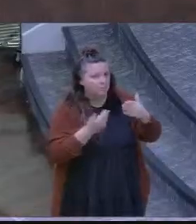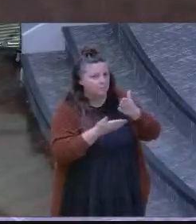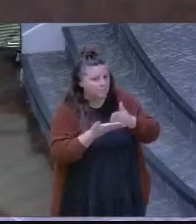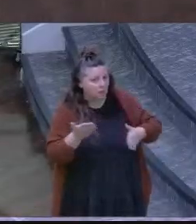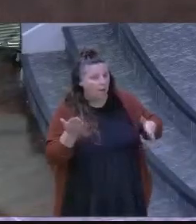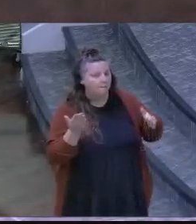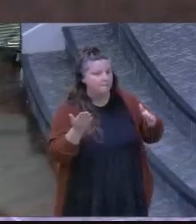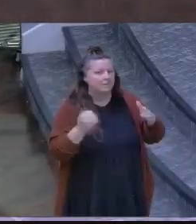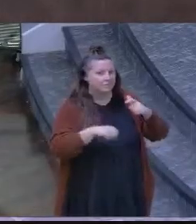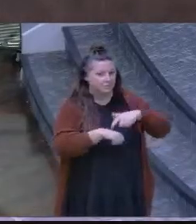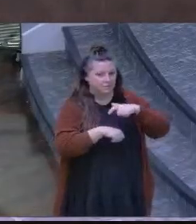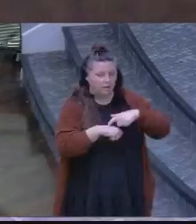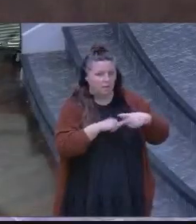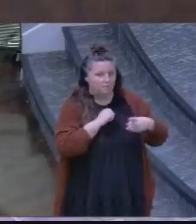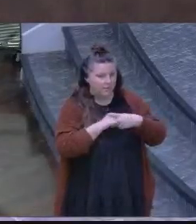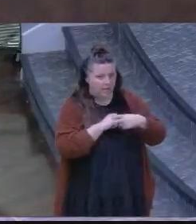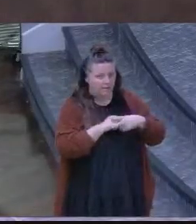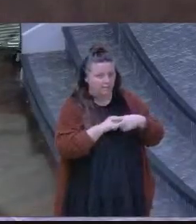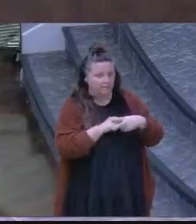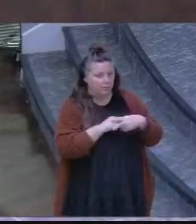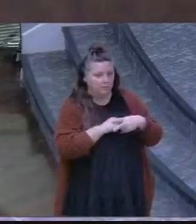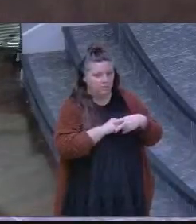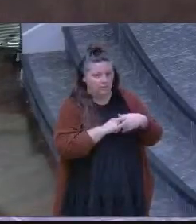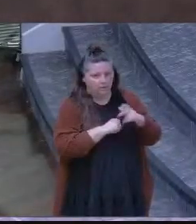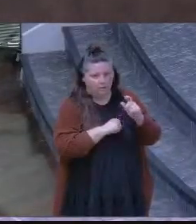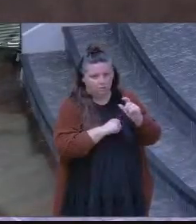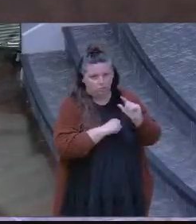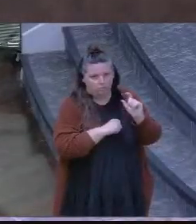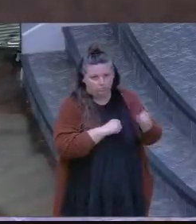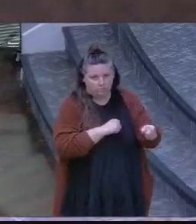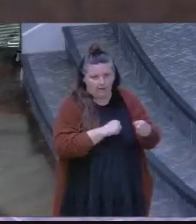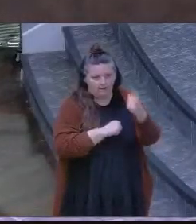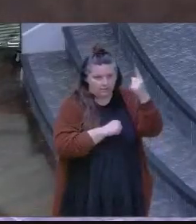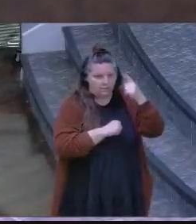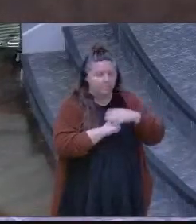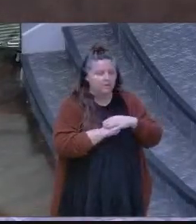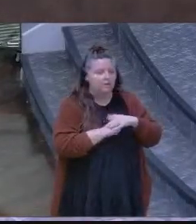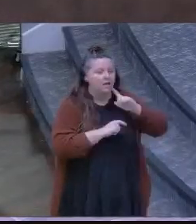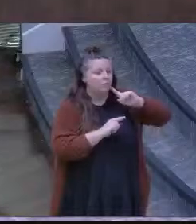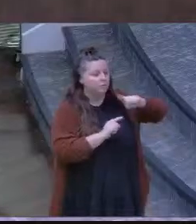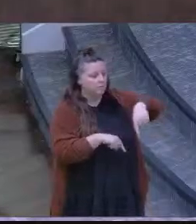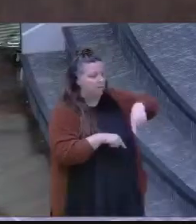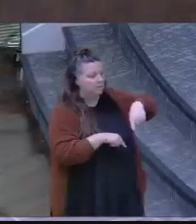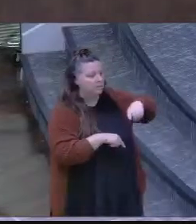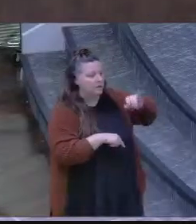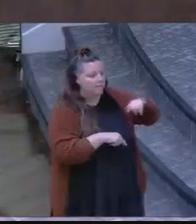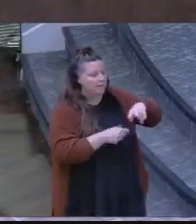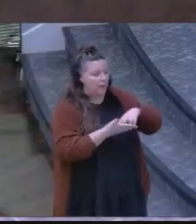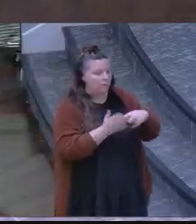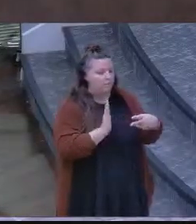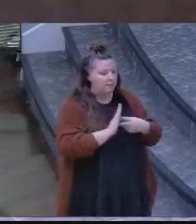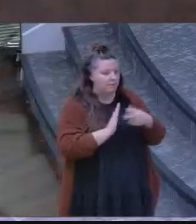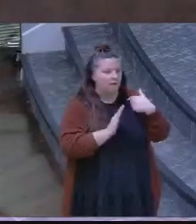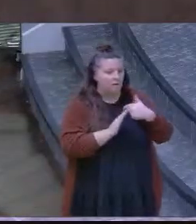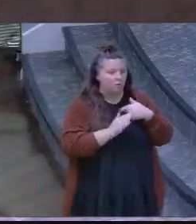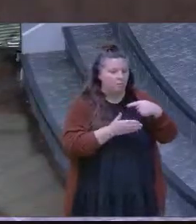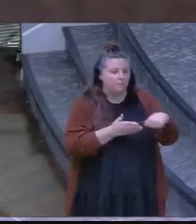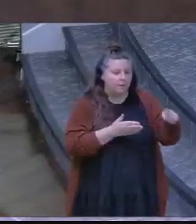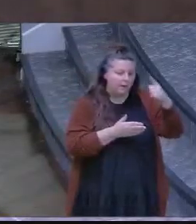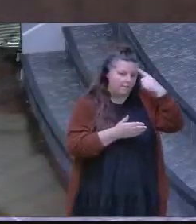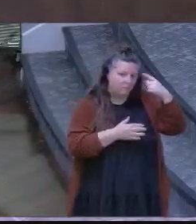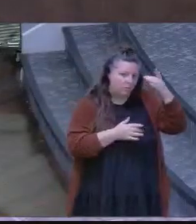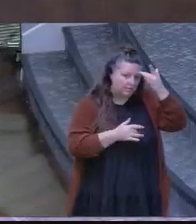And the response was that payout would result in paying employees for sick leave that they either